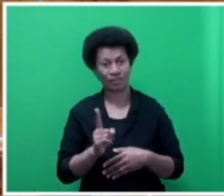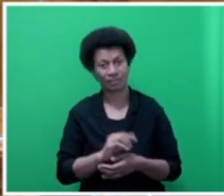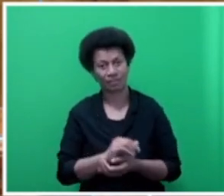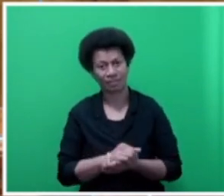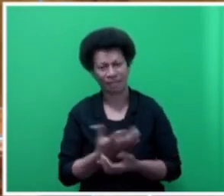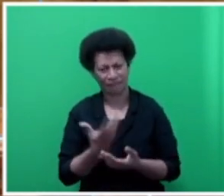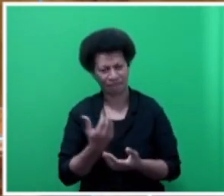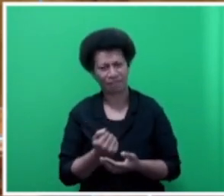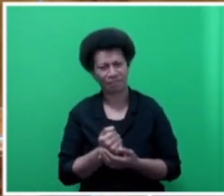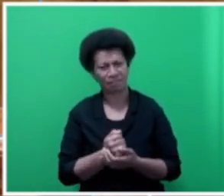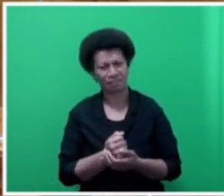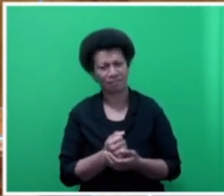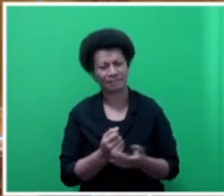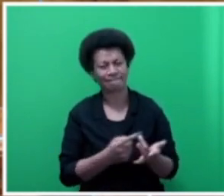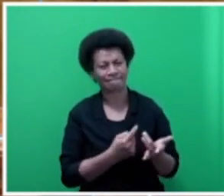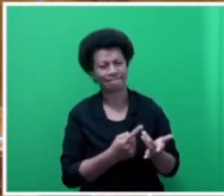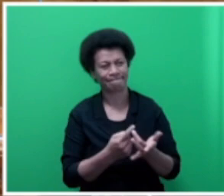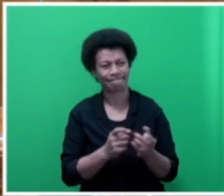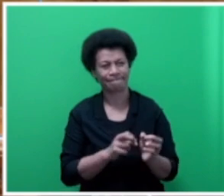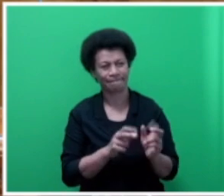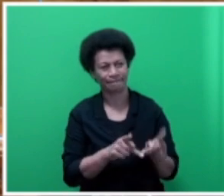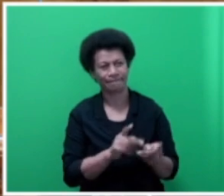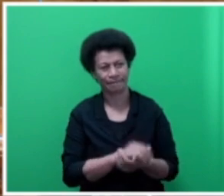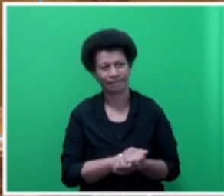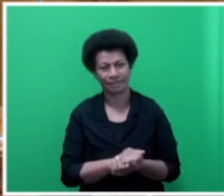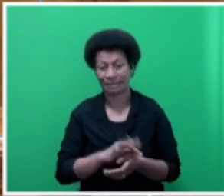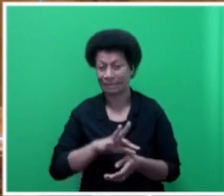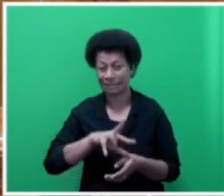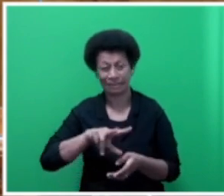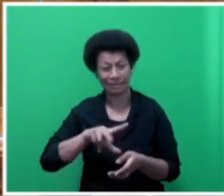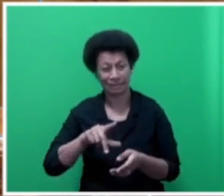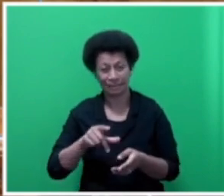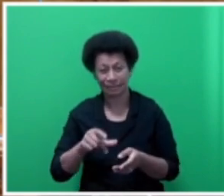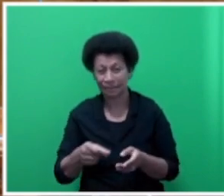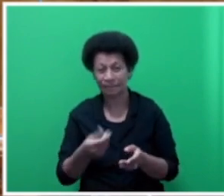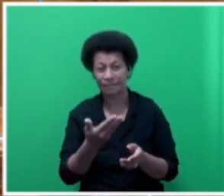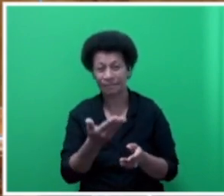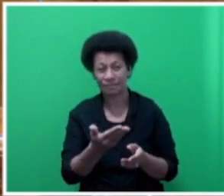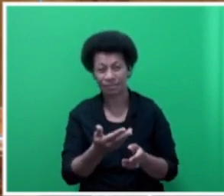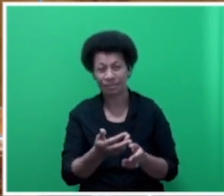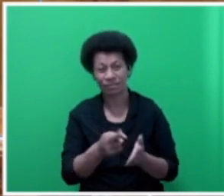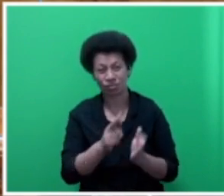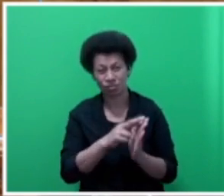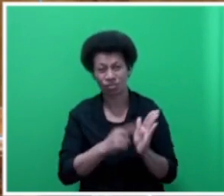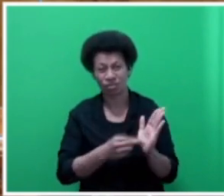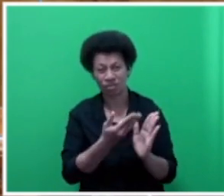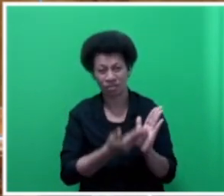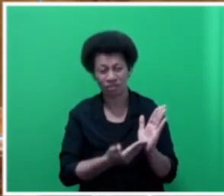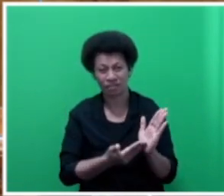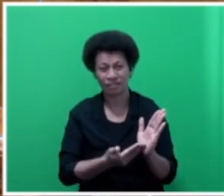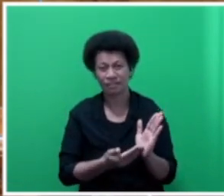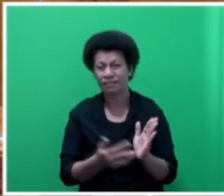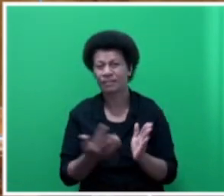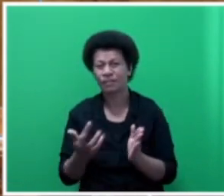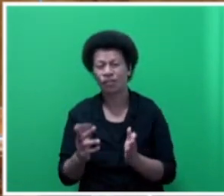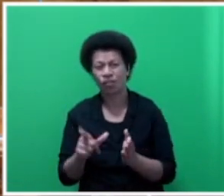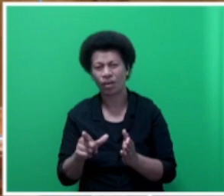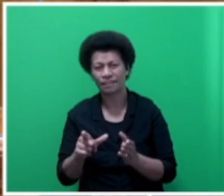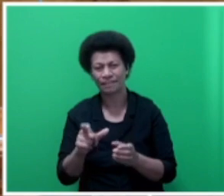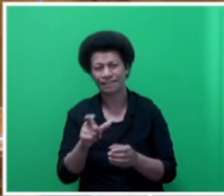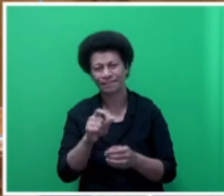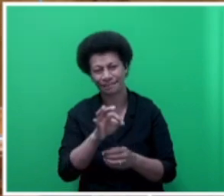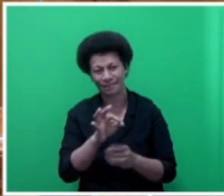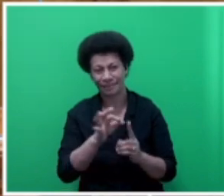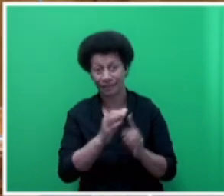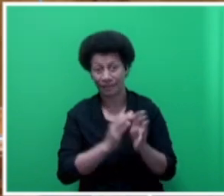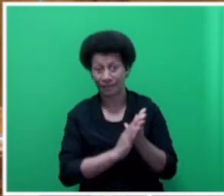Some of the measures such as pharmaceutical policy, may be helpful, but the